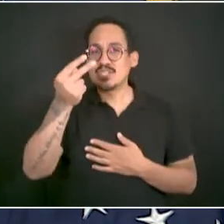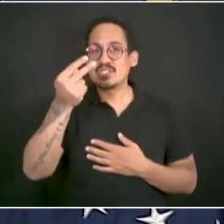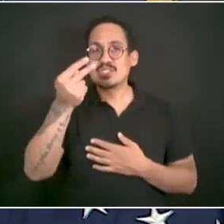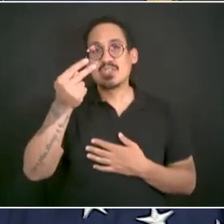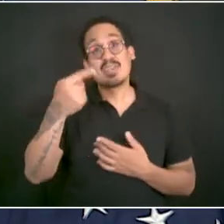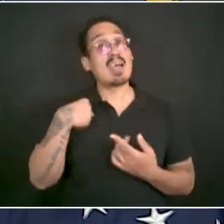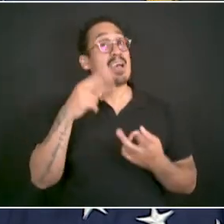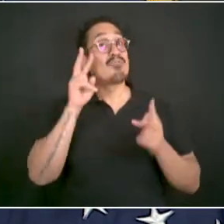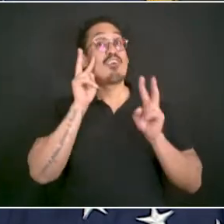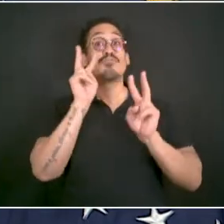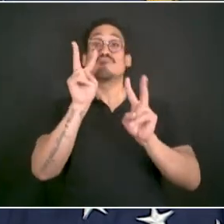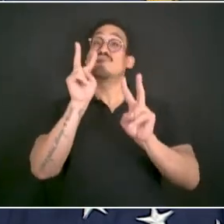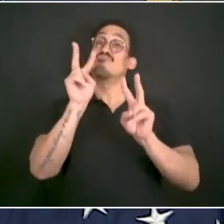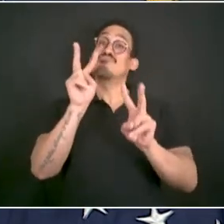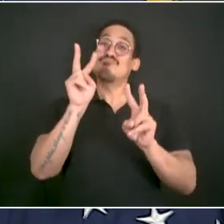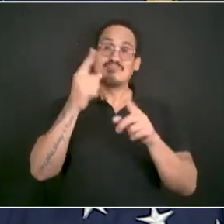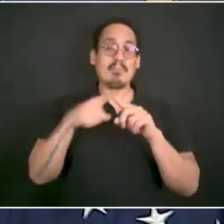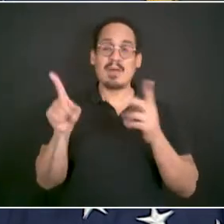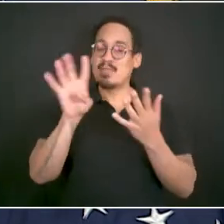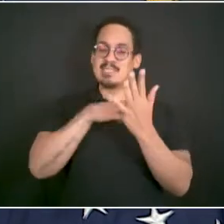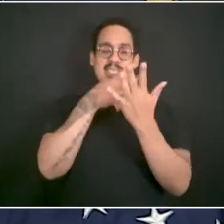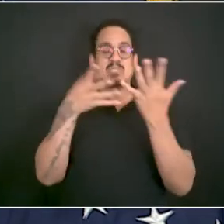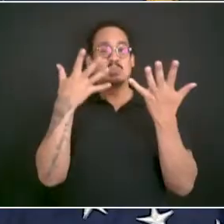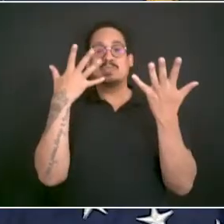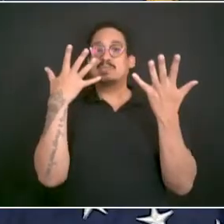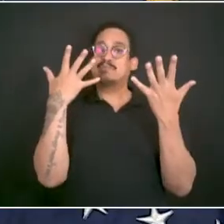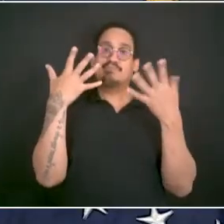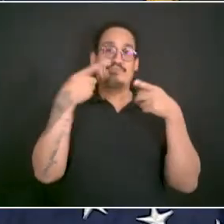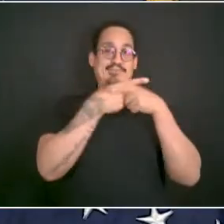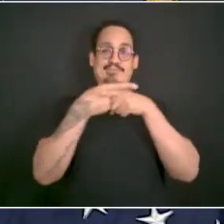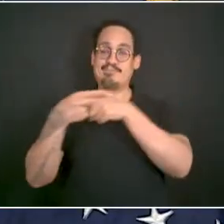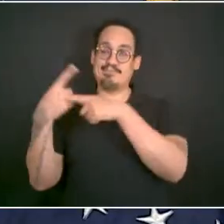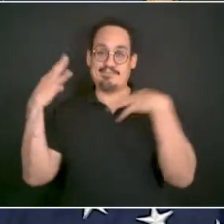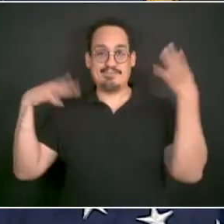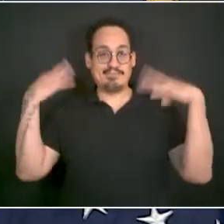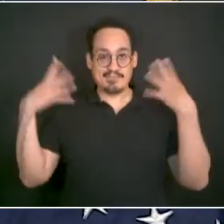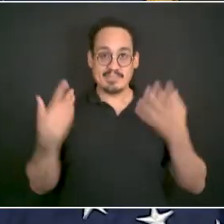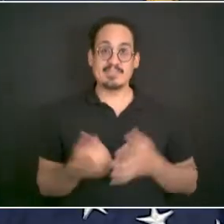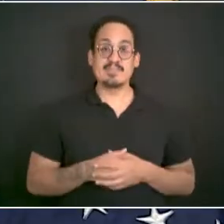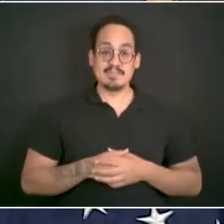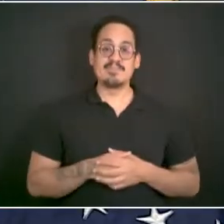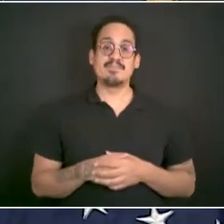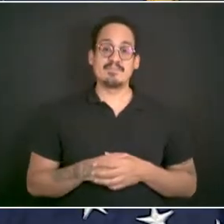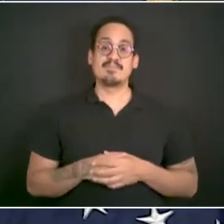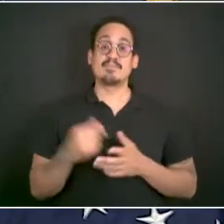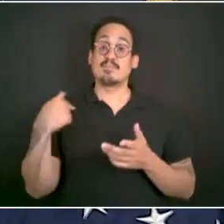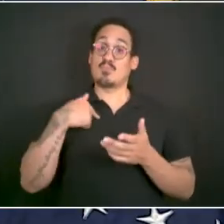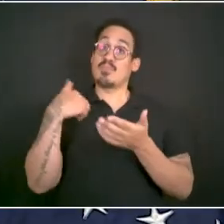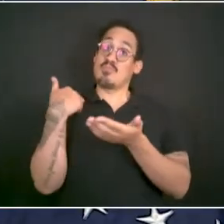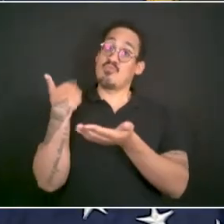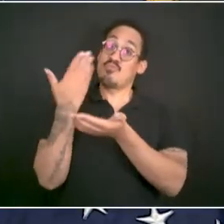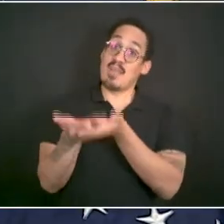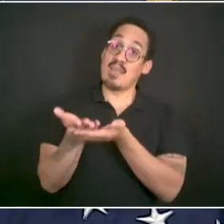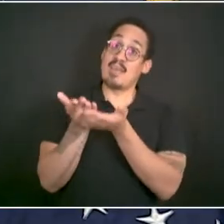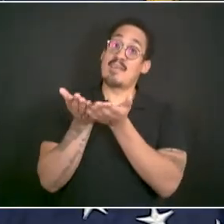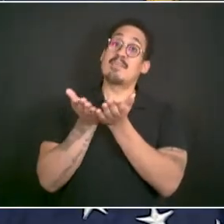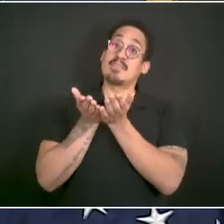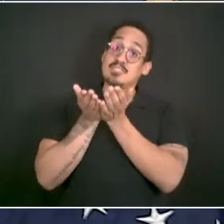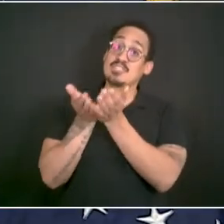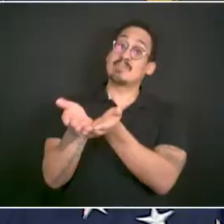so, but the schedule was crazy. And when we arrived at the ship, the police commissioner,